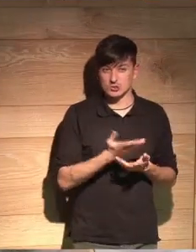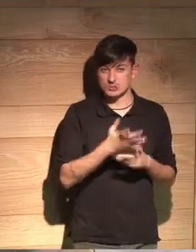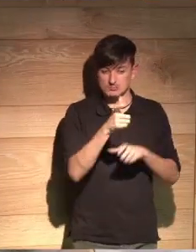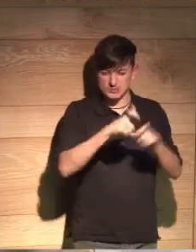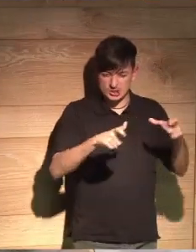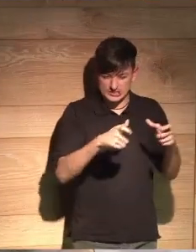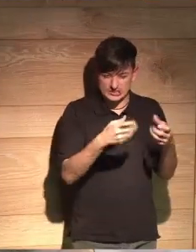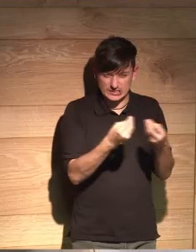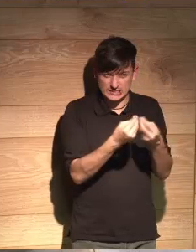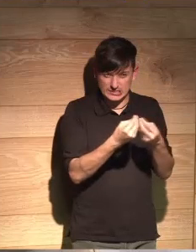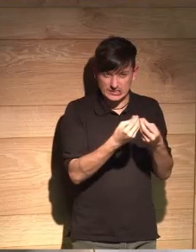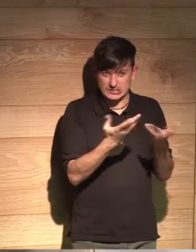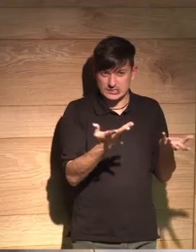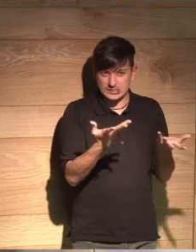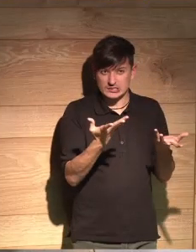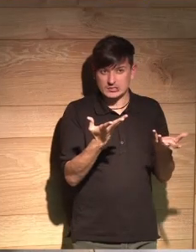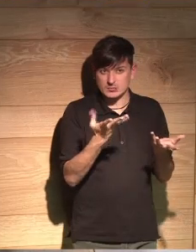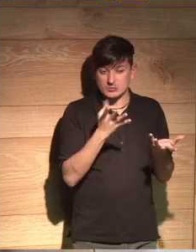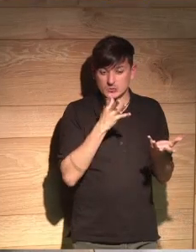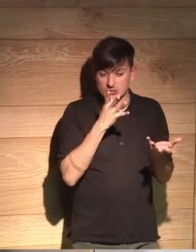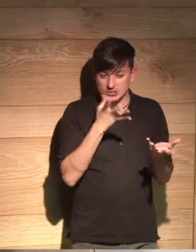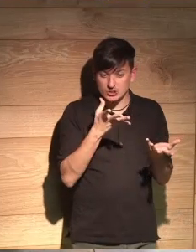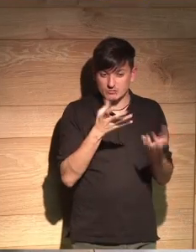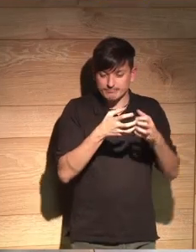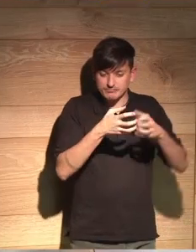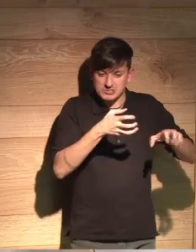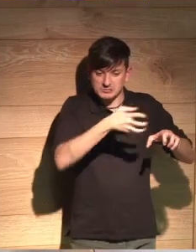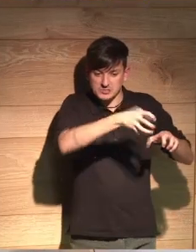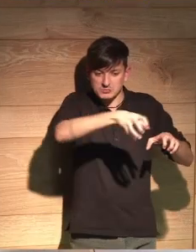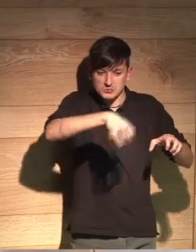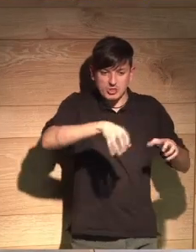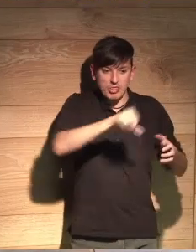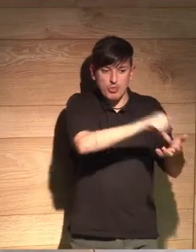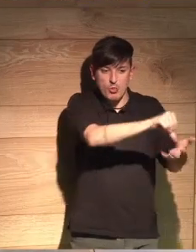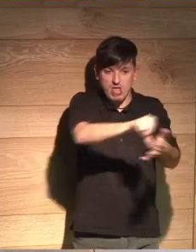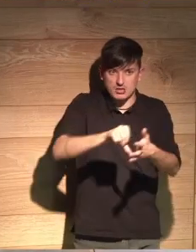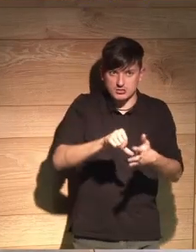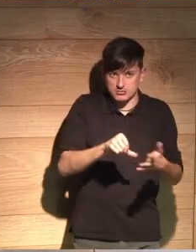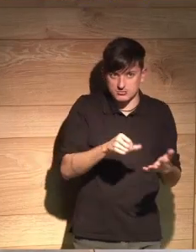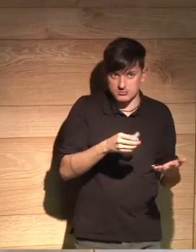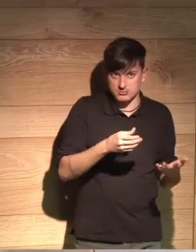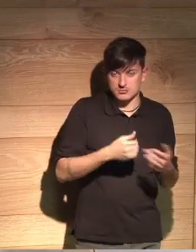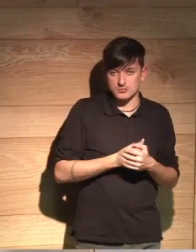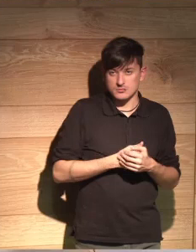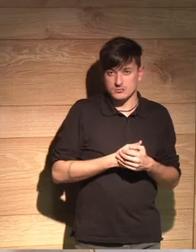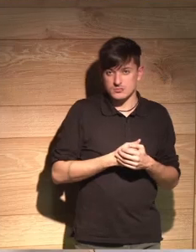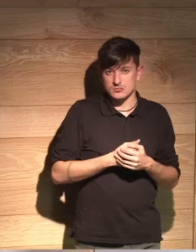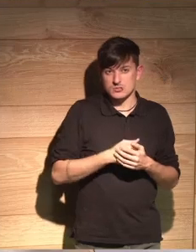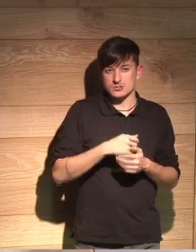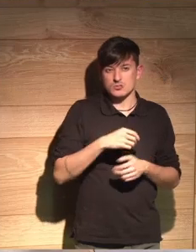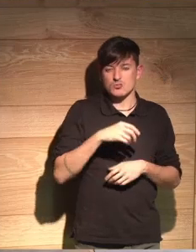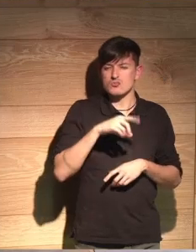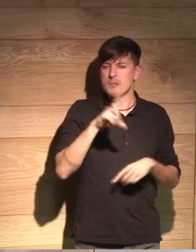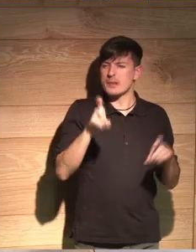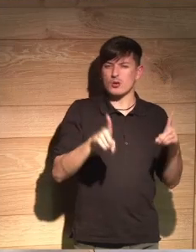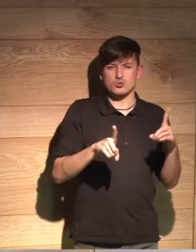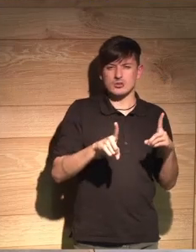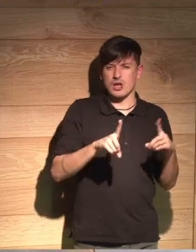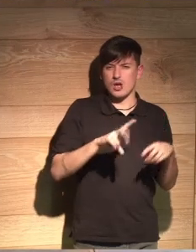this is the repulsion and the agglomeration or